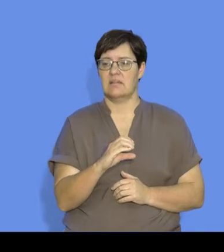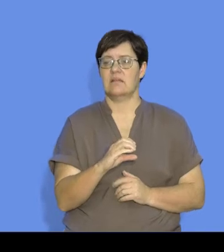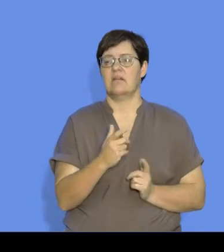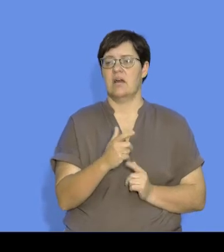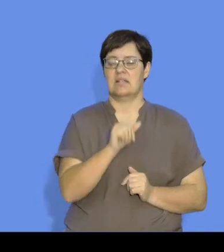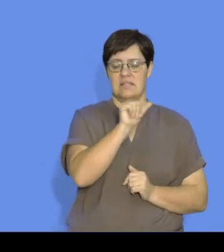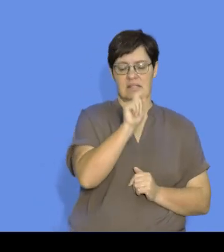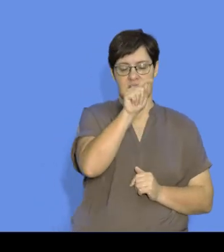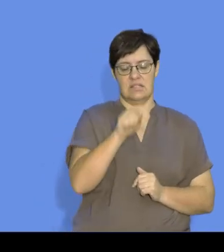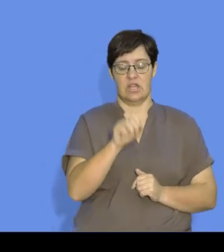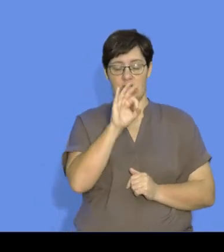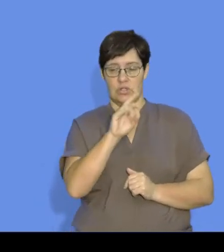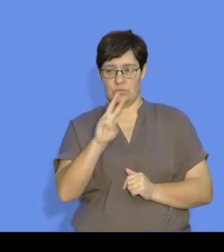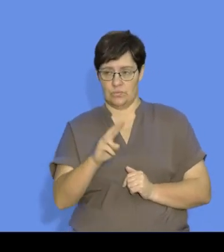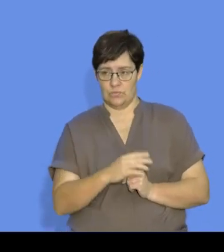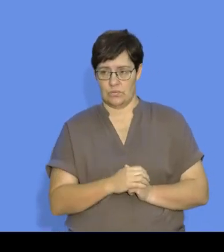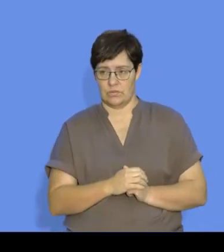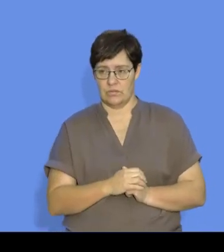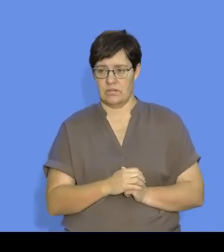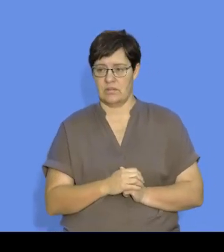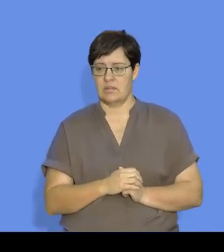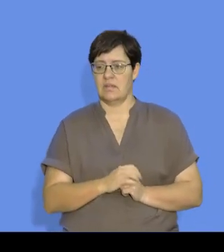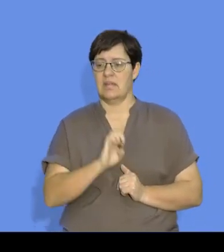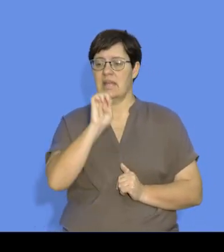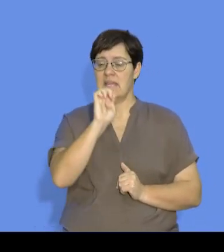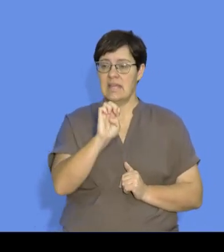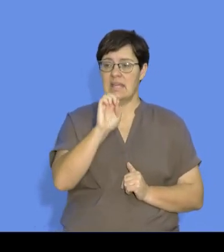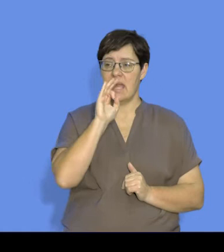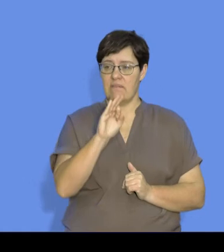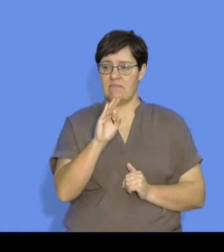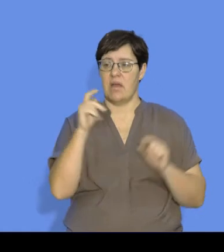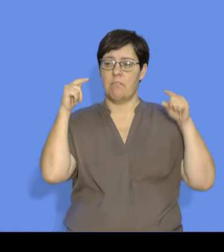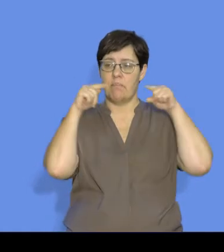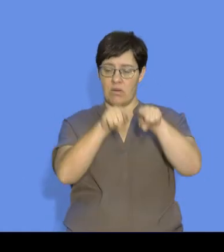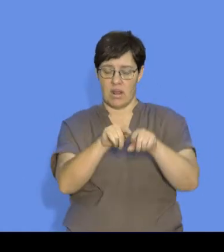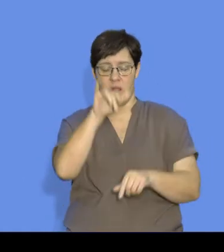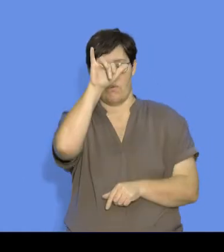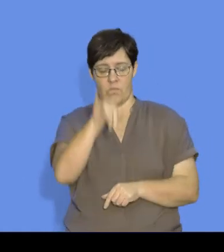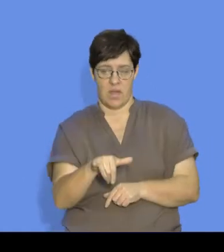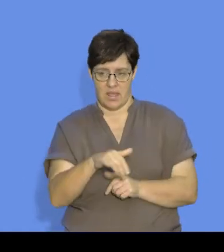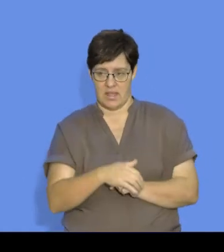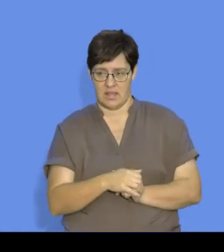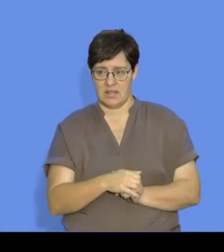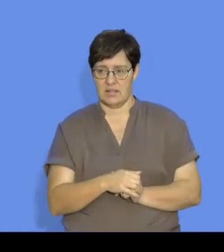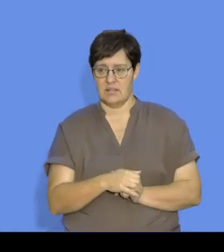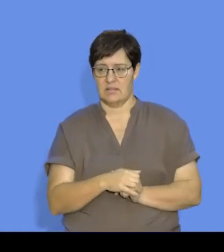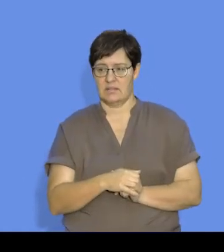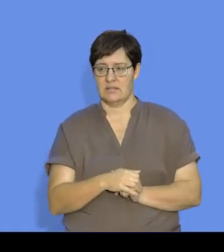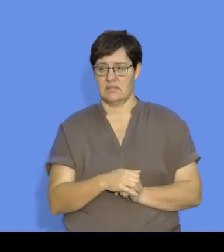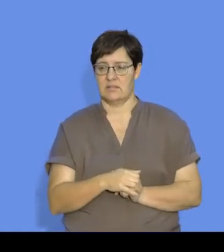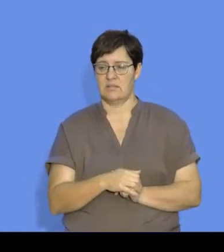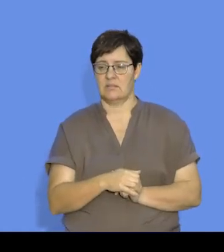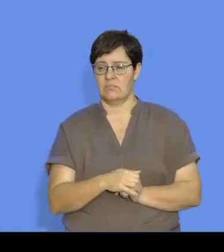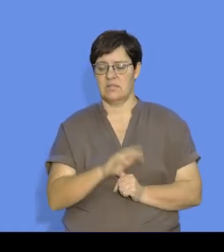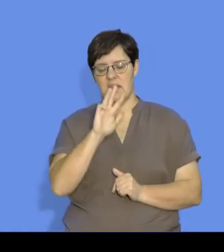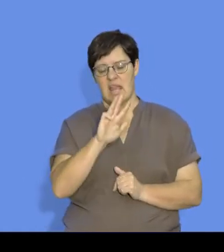32, and EF is parallel to the y-axis. So this makes a